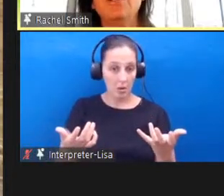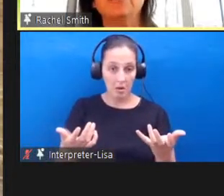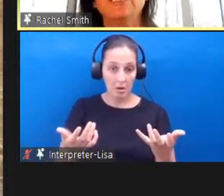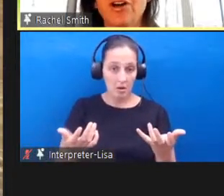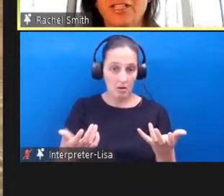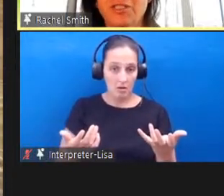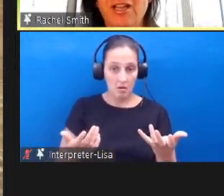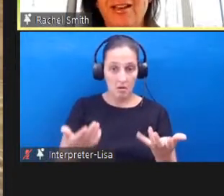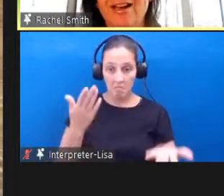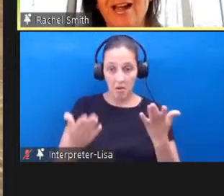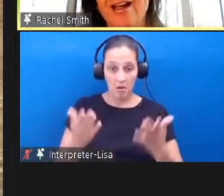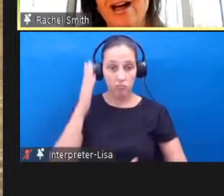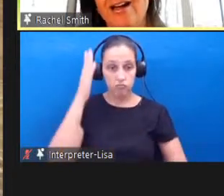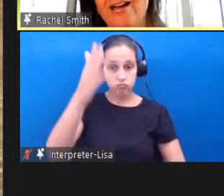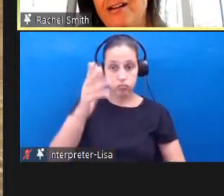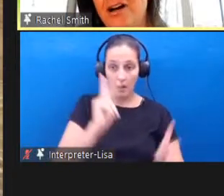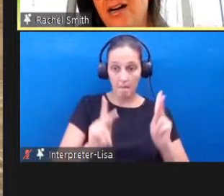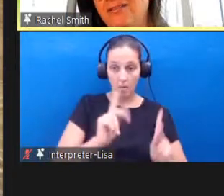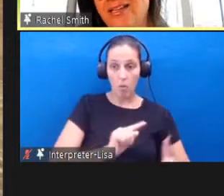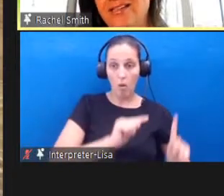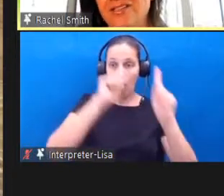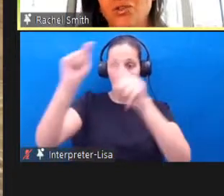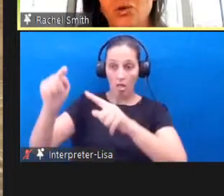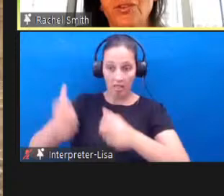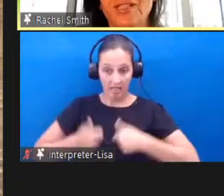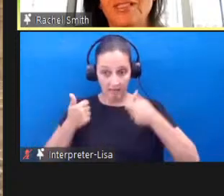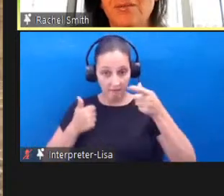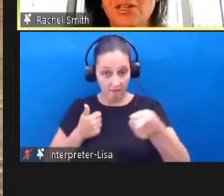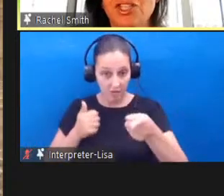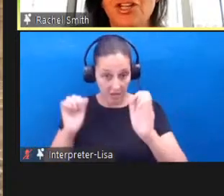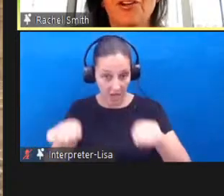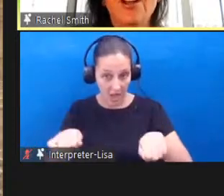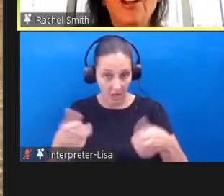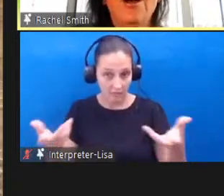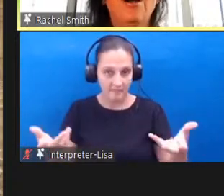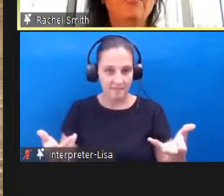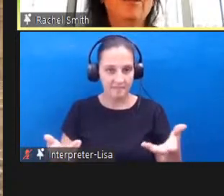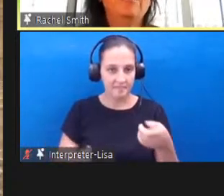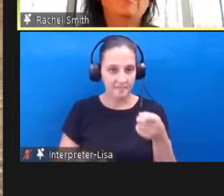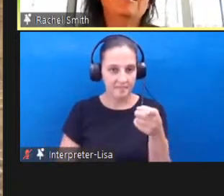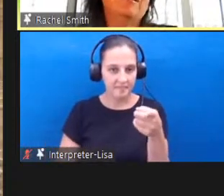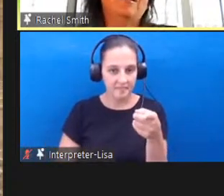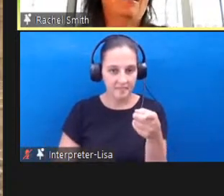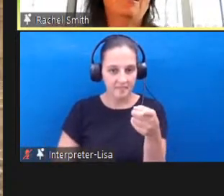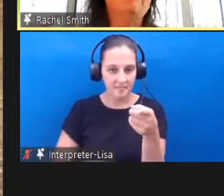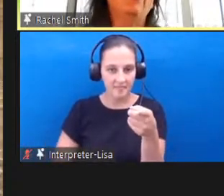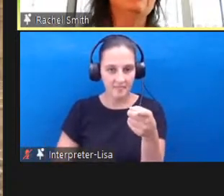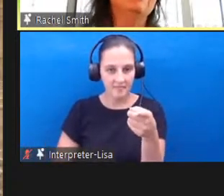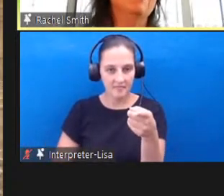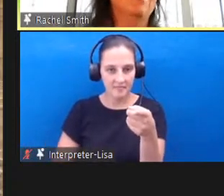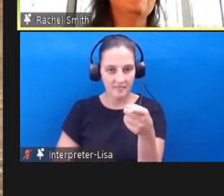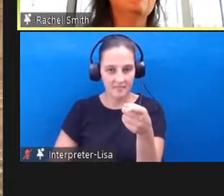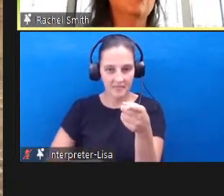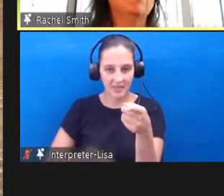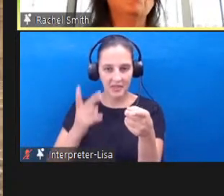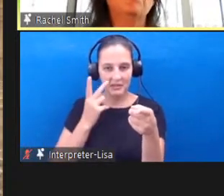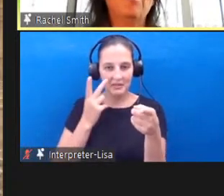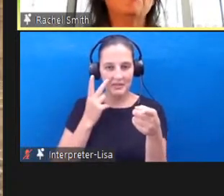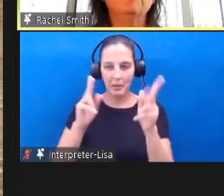can we ever live on this planet? And I like this image here of this